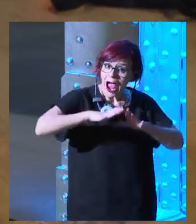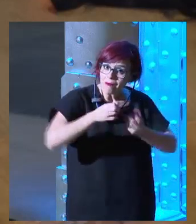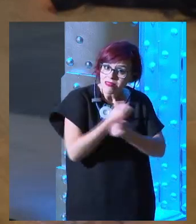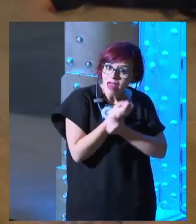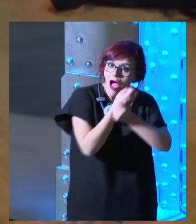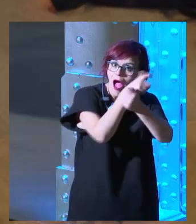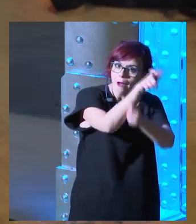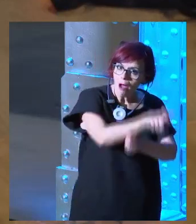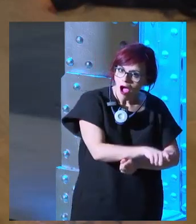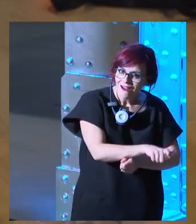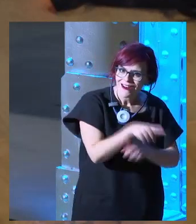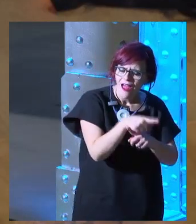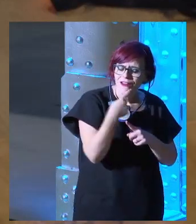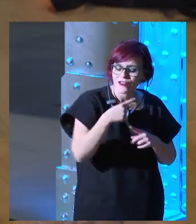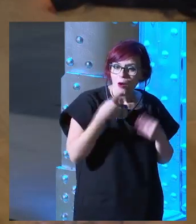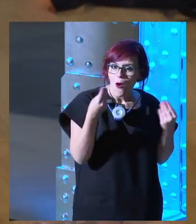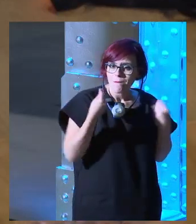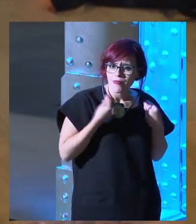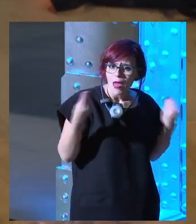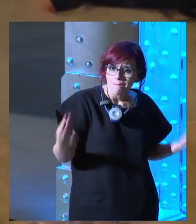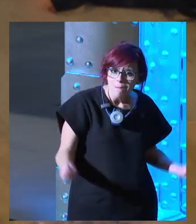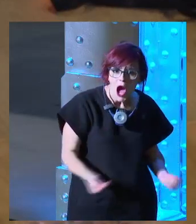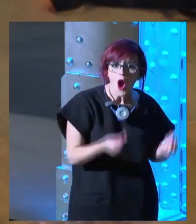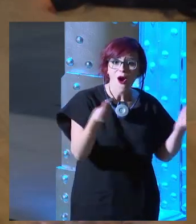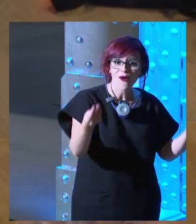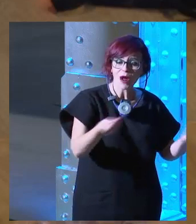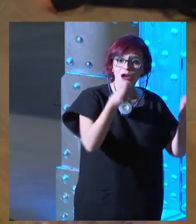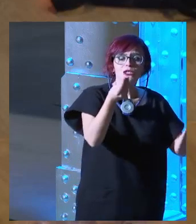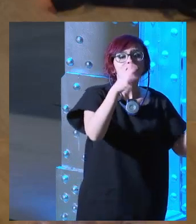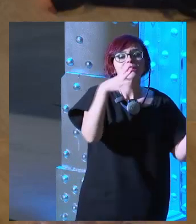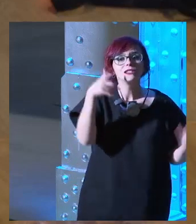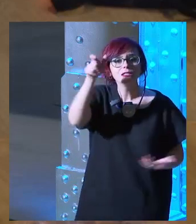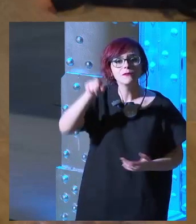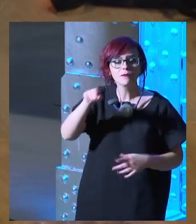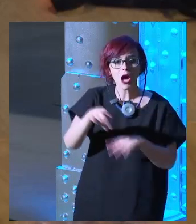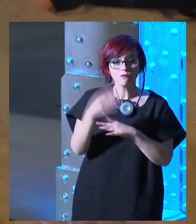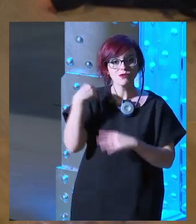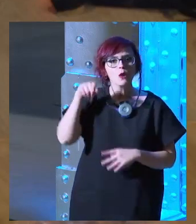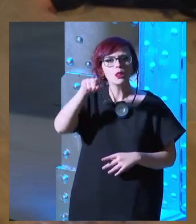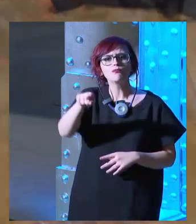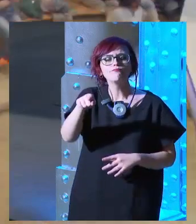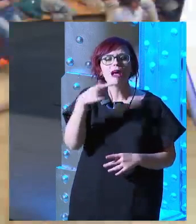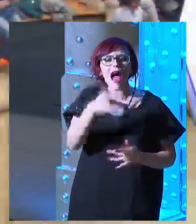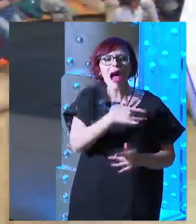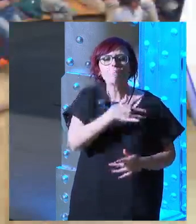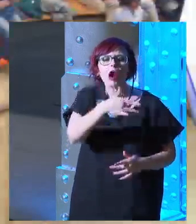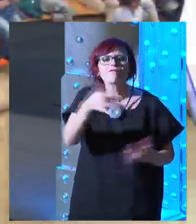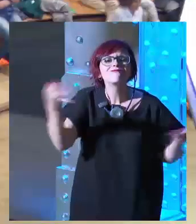to love that someone. So, the question is, what's love for Jeanette